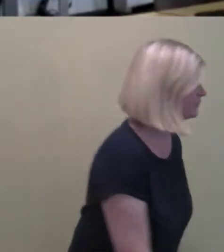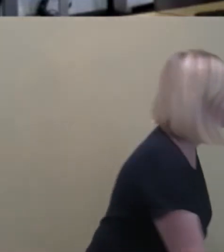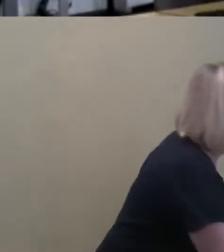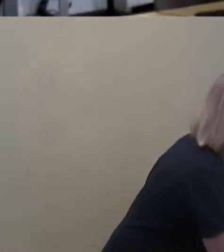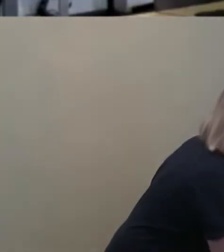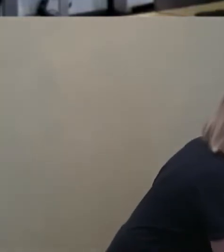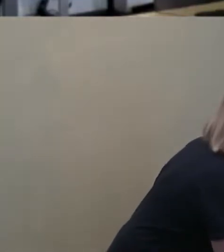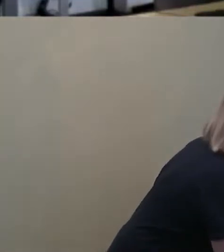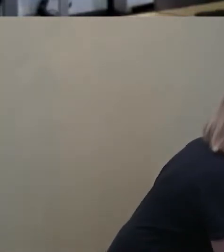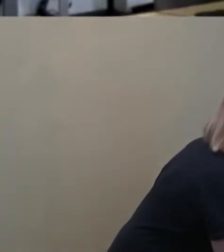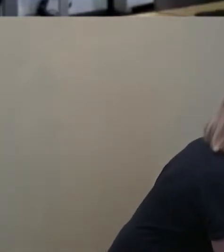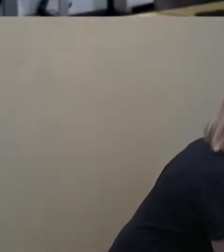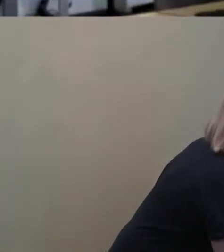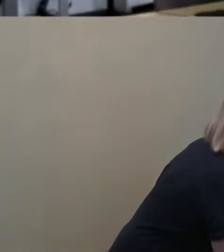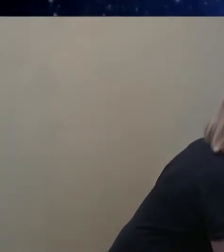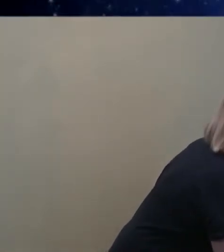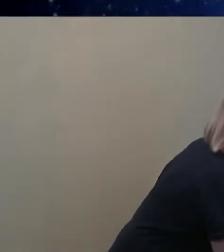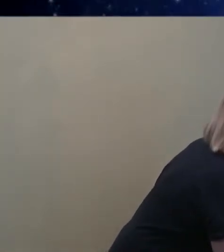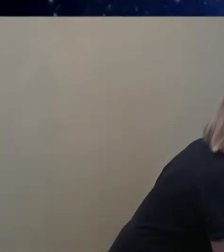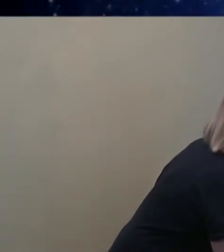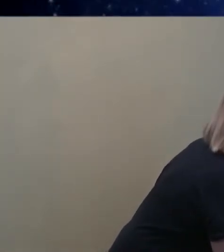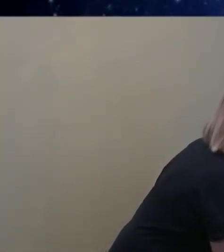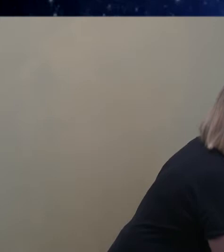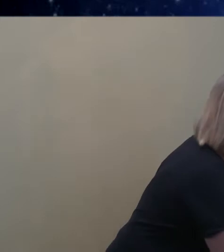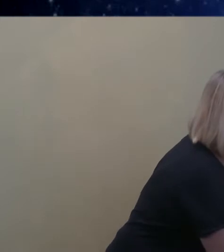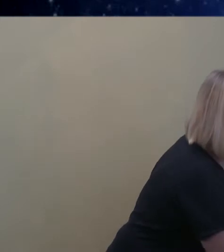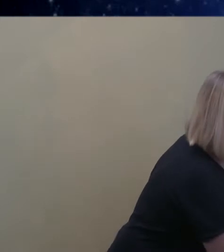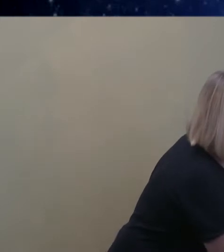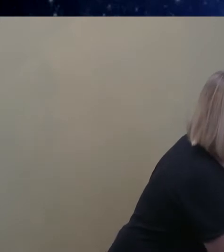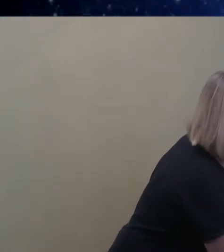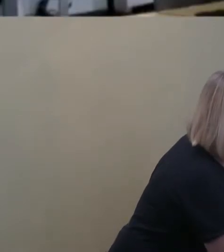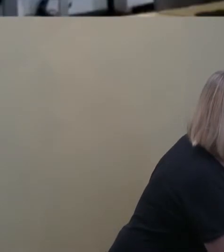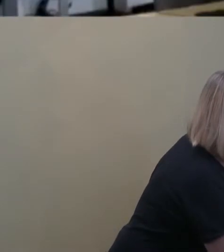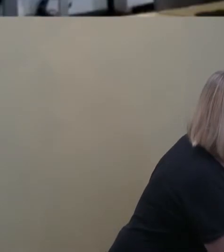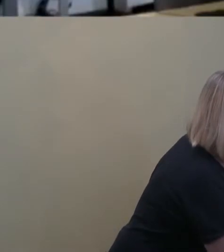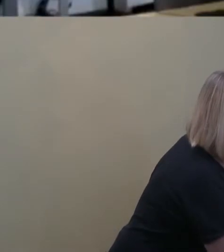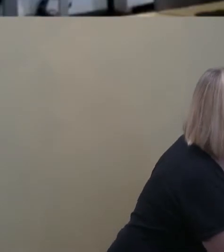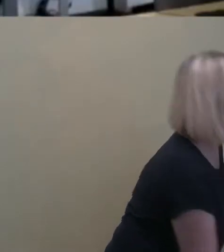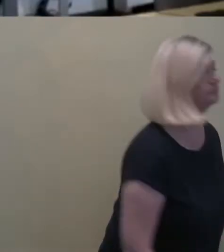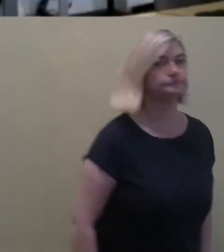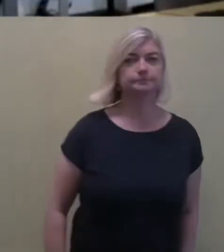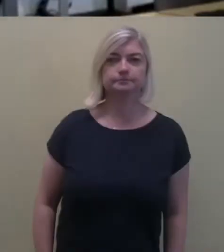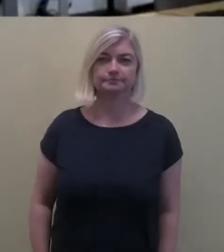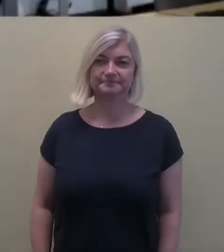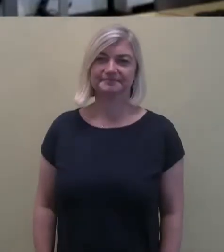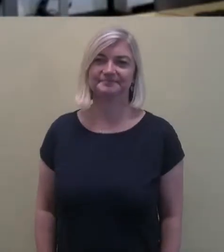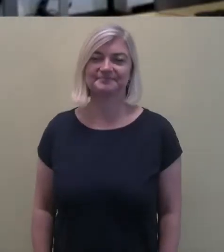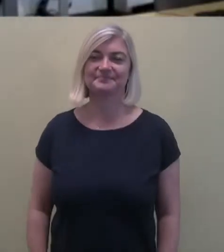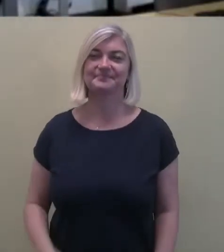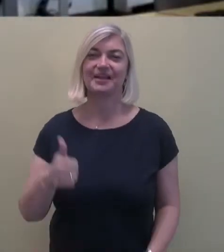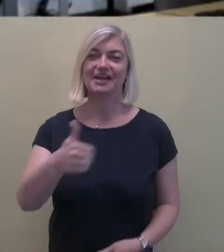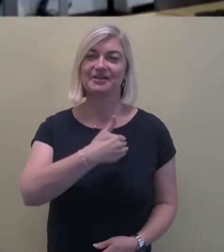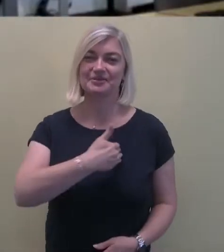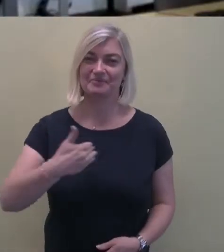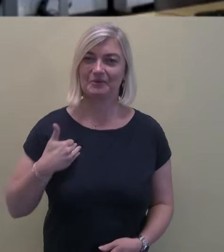for computing. Hi, Mina. Hello, everyone. And we've got Tony as well today. Tony is one of our careers and guidance